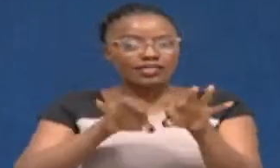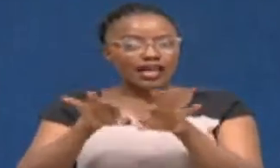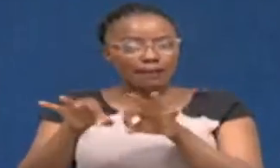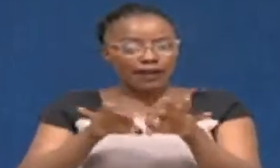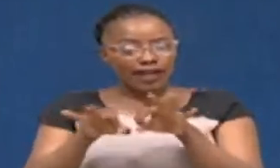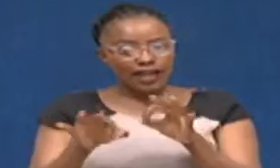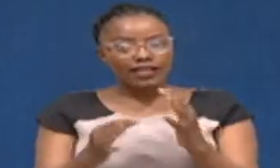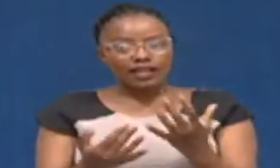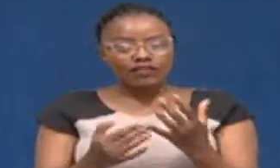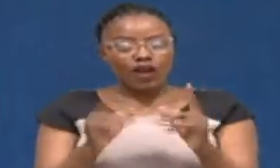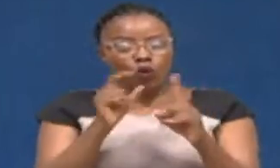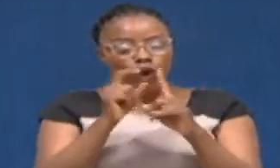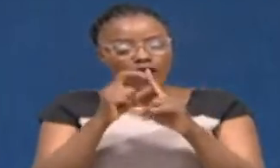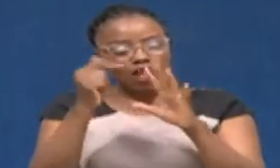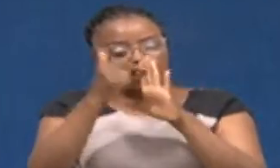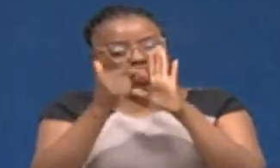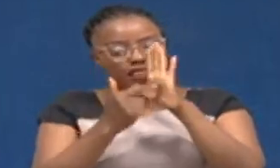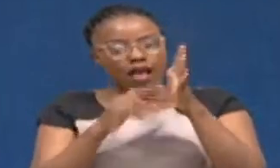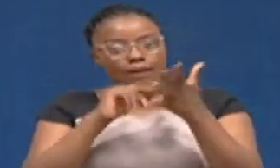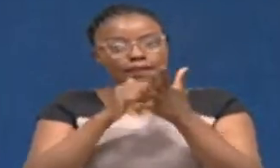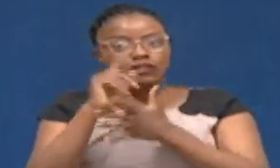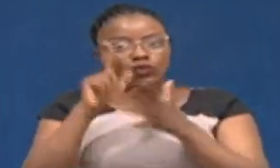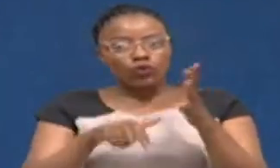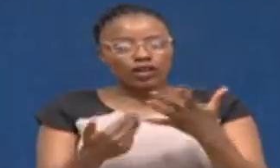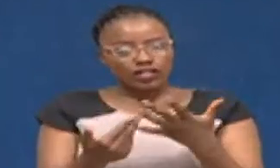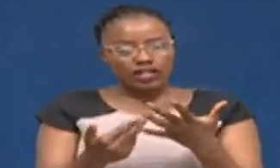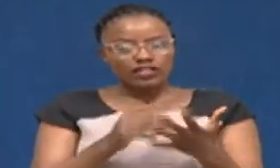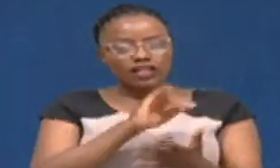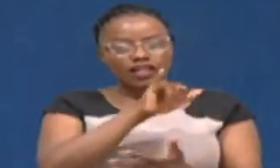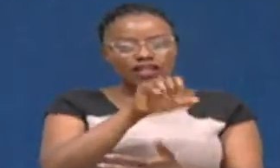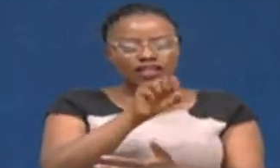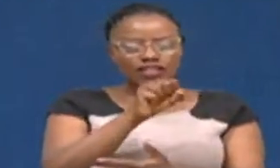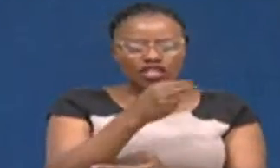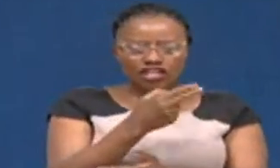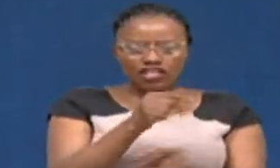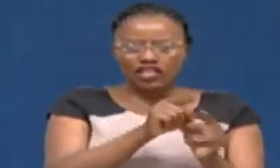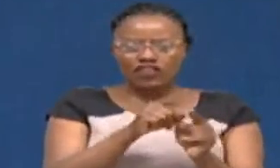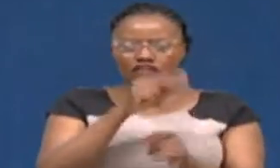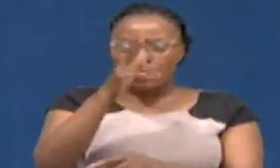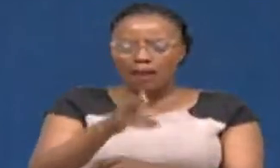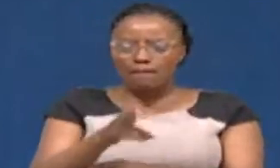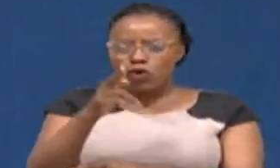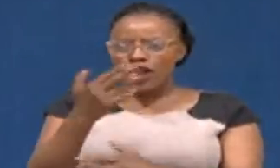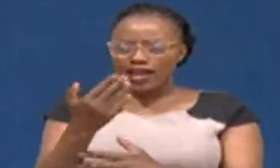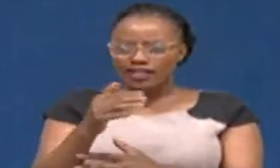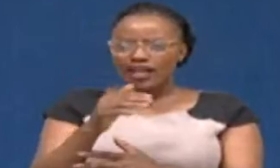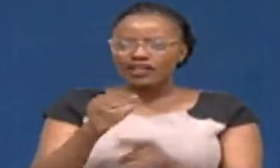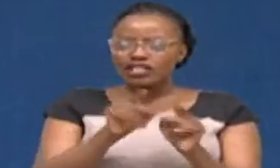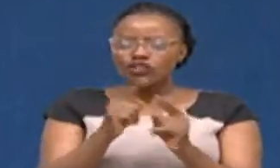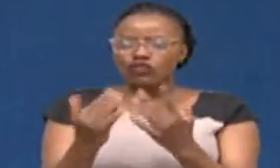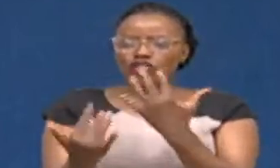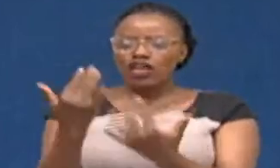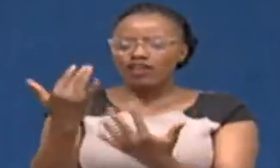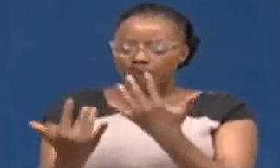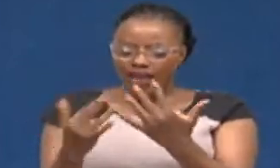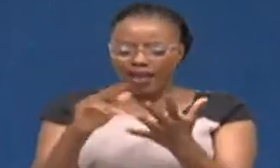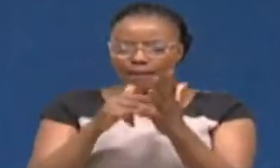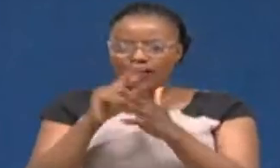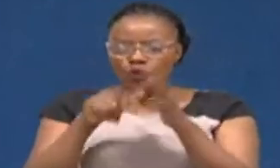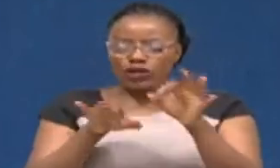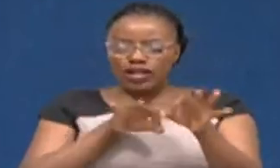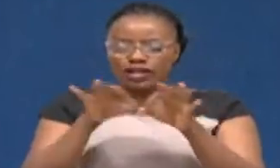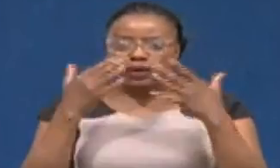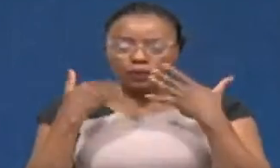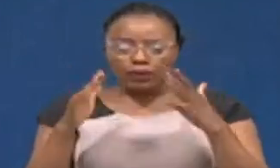explain word by word what he meant by jesh, what he meant by bullet, what he meant by fire, and all that. It